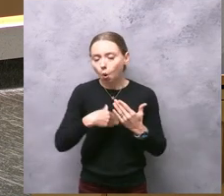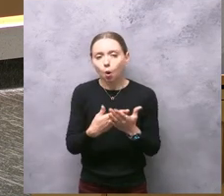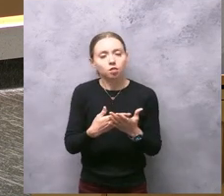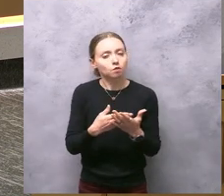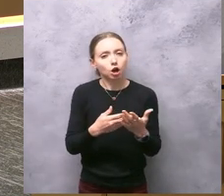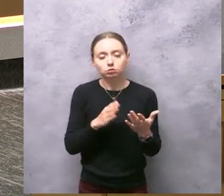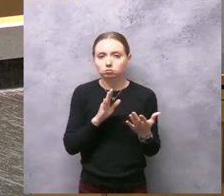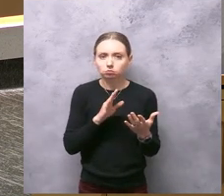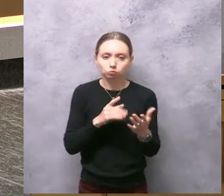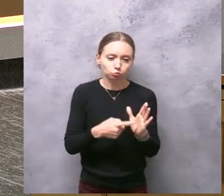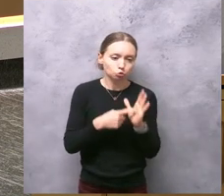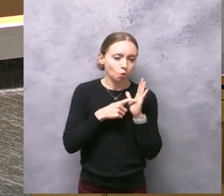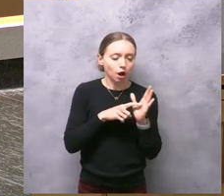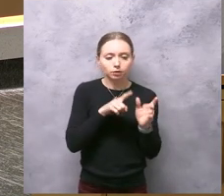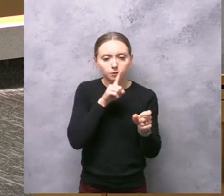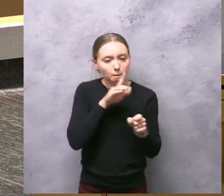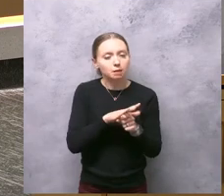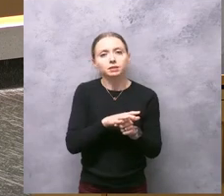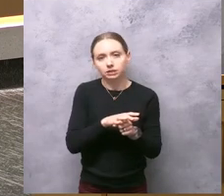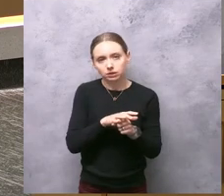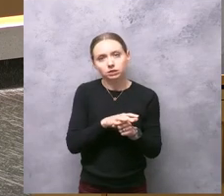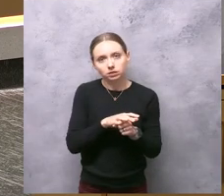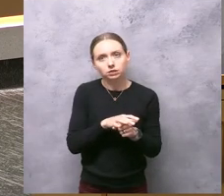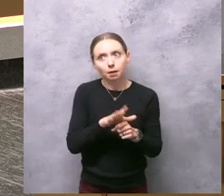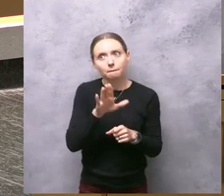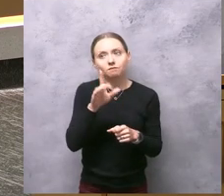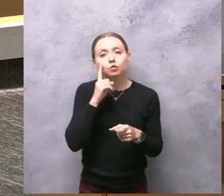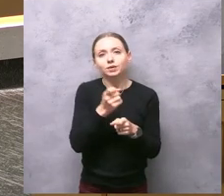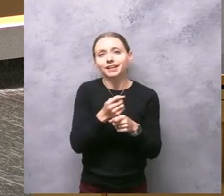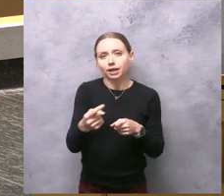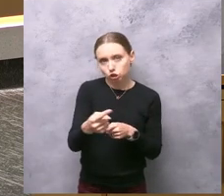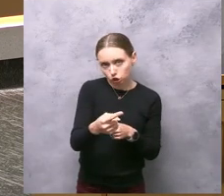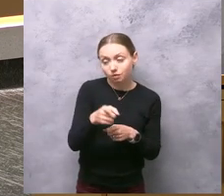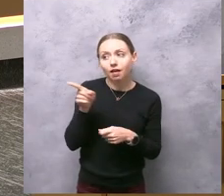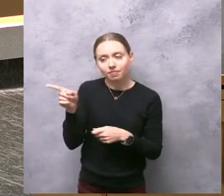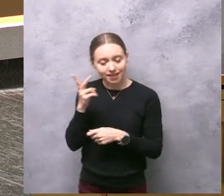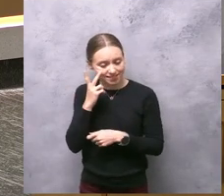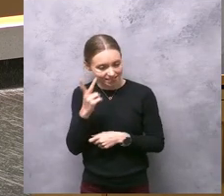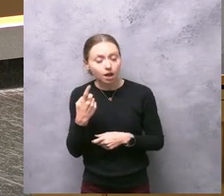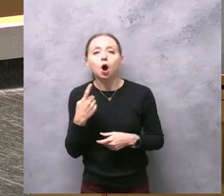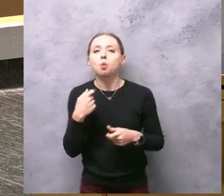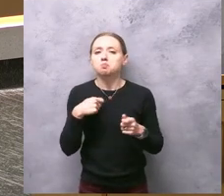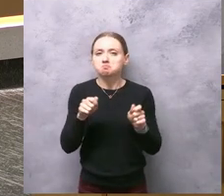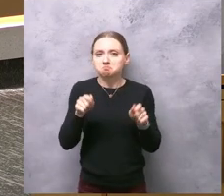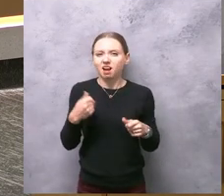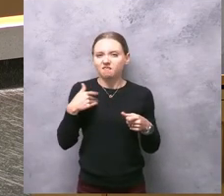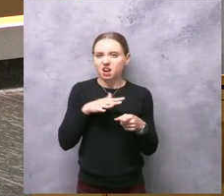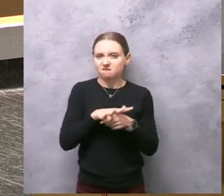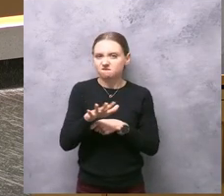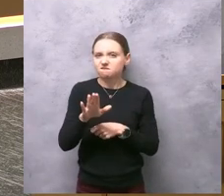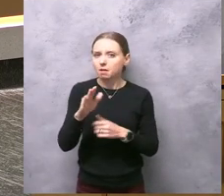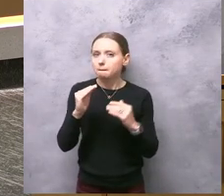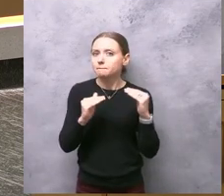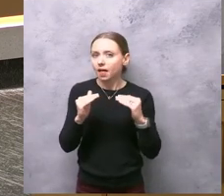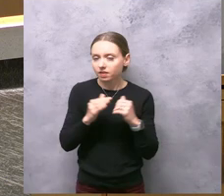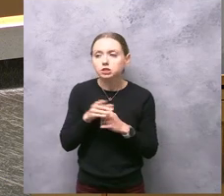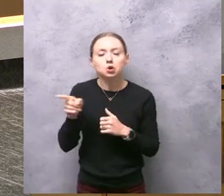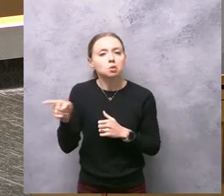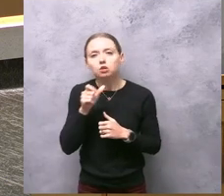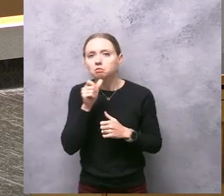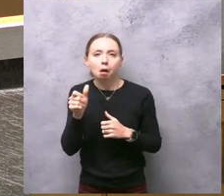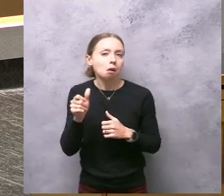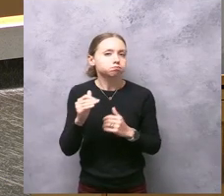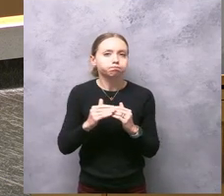of the fund balance policy by the next year, and they see that we can do that. So that makes them not have as much